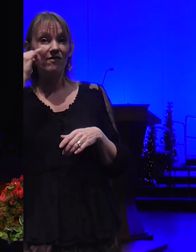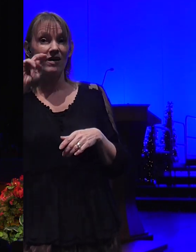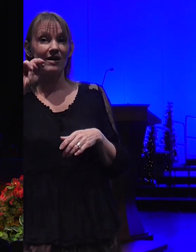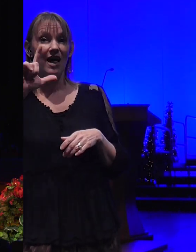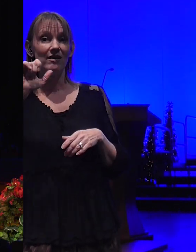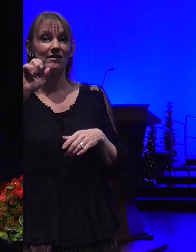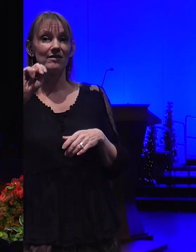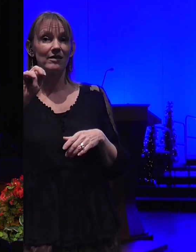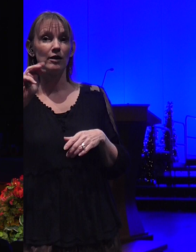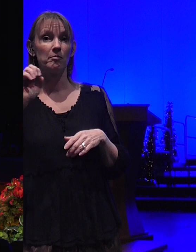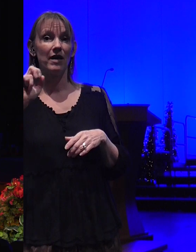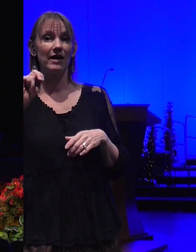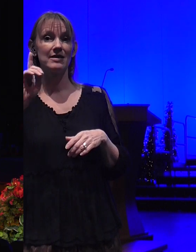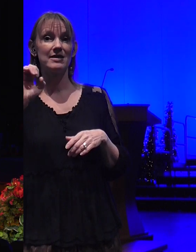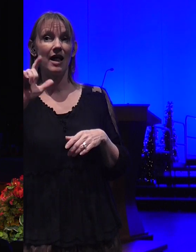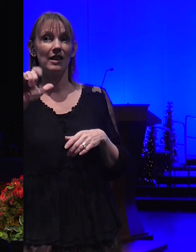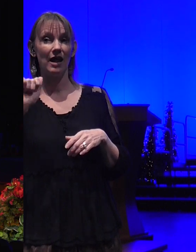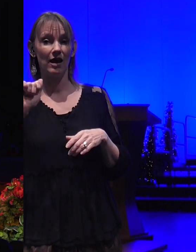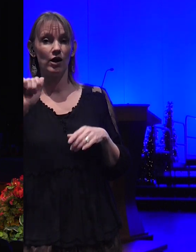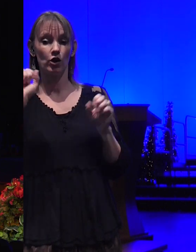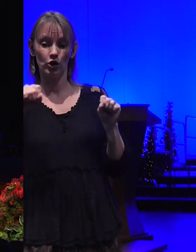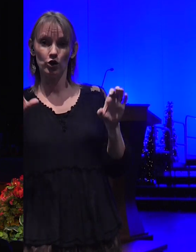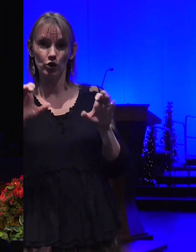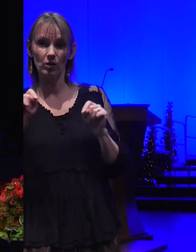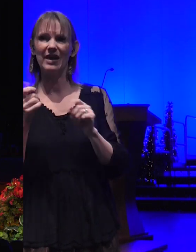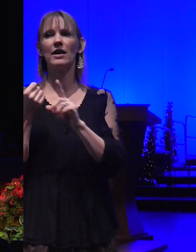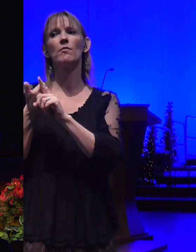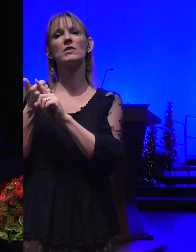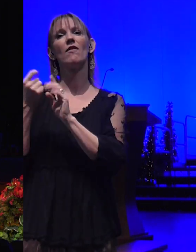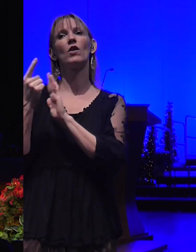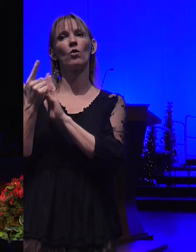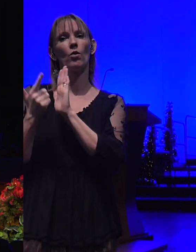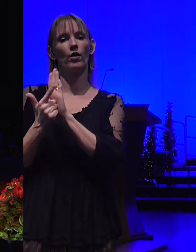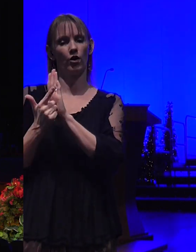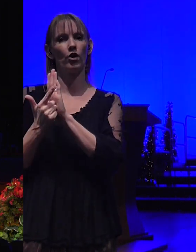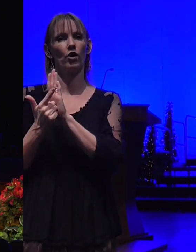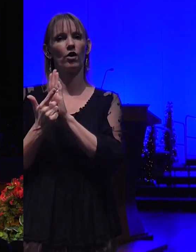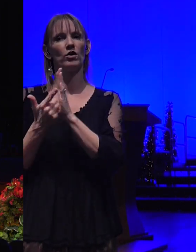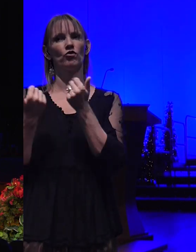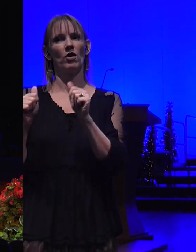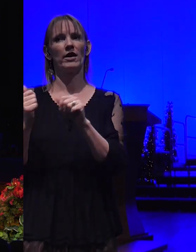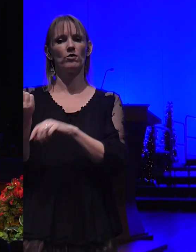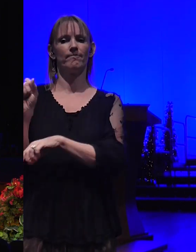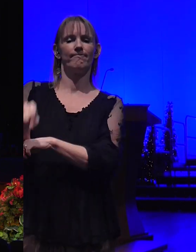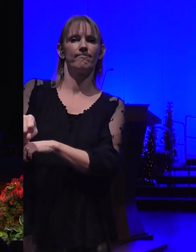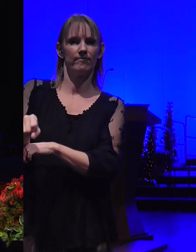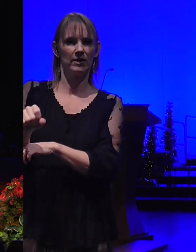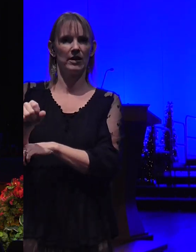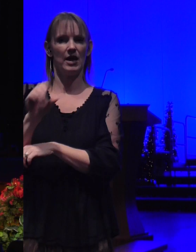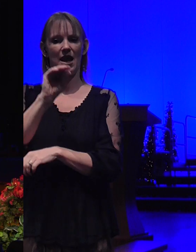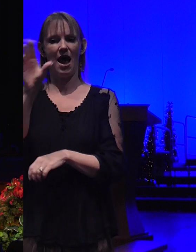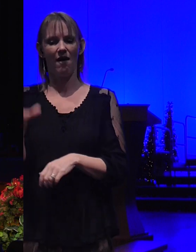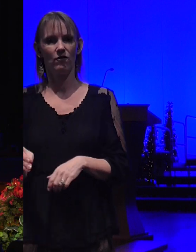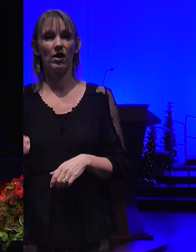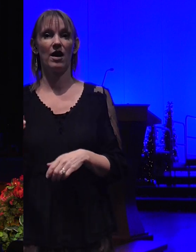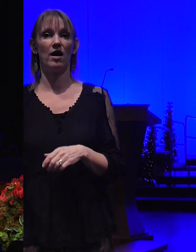can. Nelson Mandela was a lawyer. He was working to overturn apartheid in South Africa, but he was tossed in prison. He stayed in prison